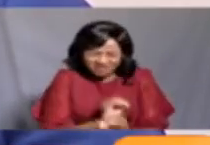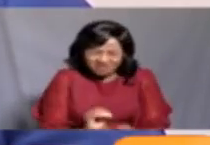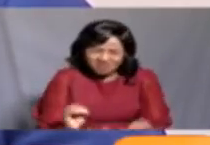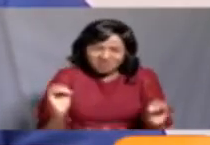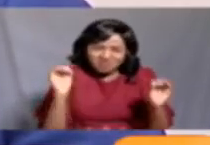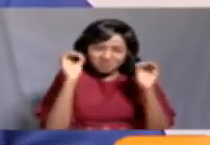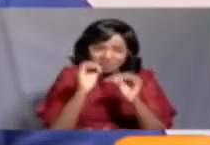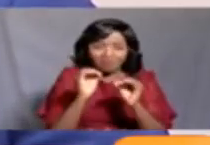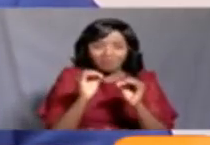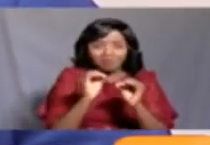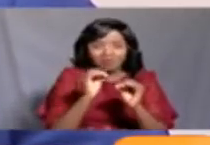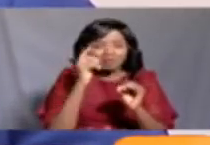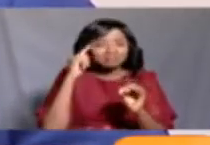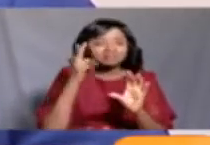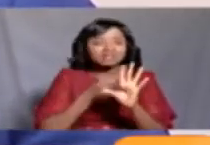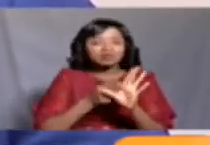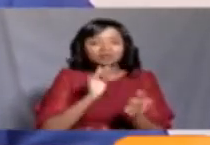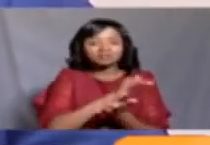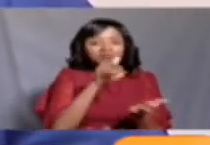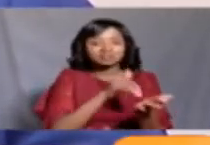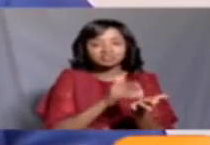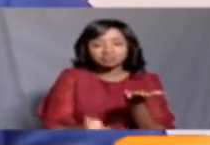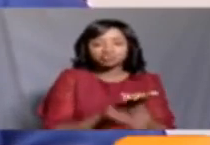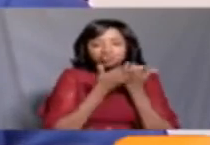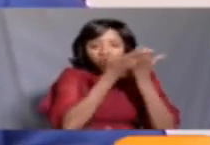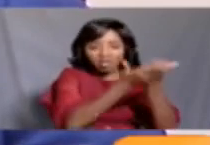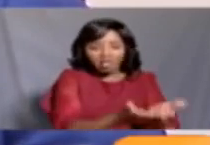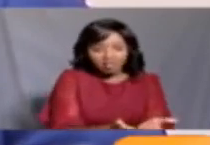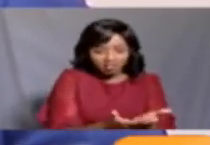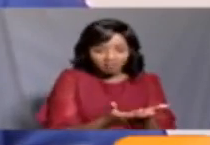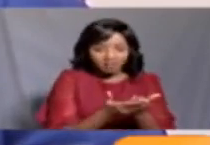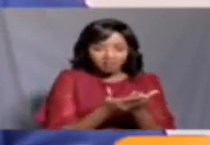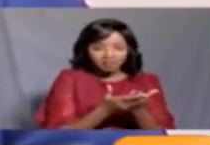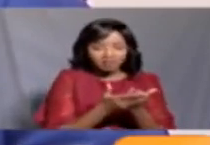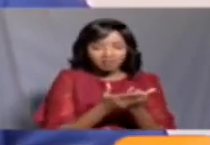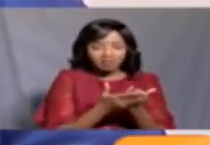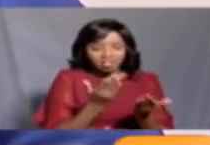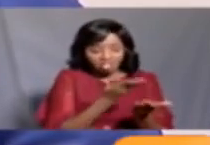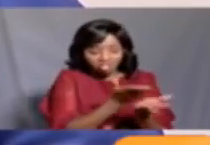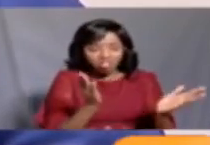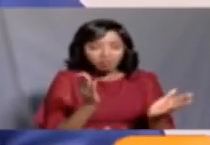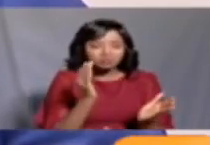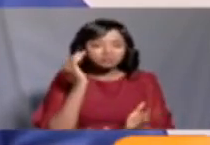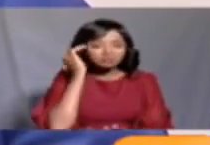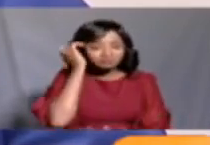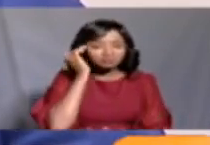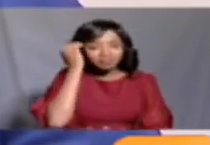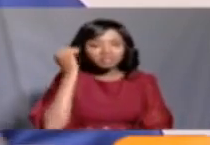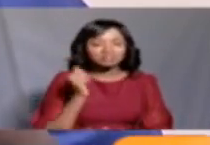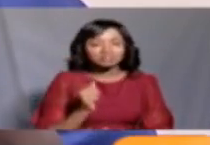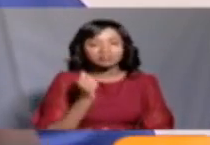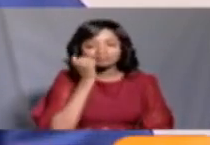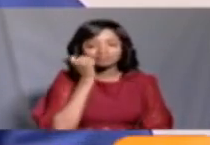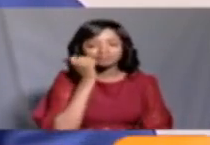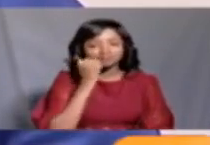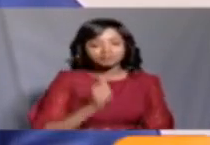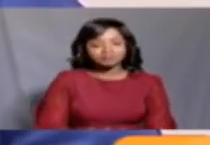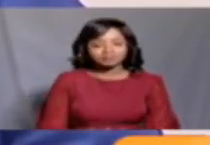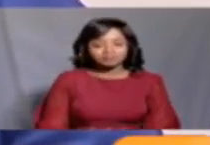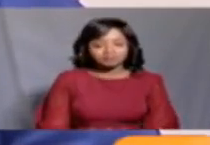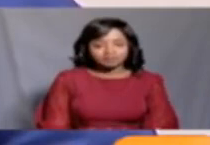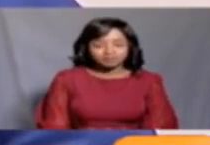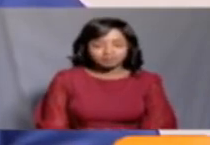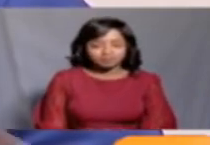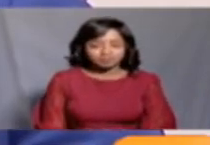psychological centers to treat those the illness. Right. What